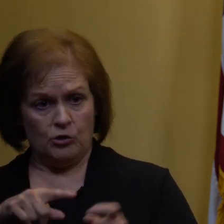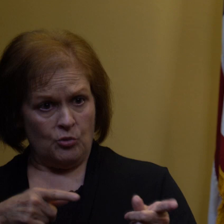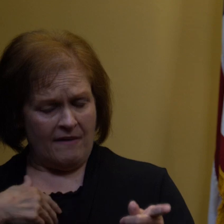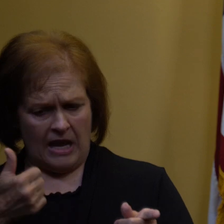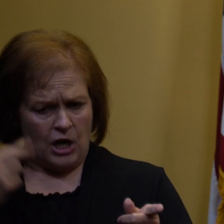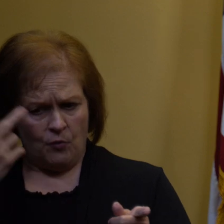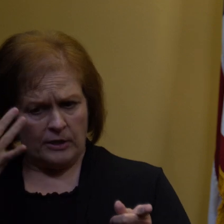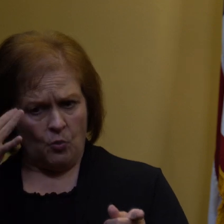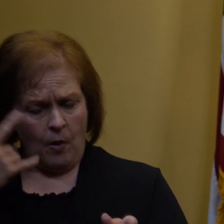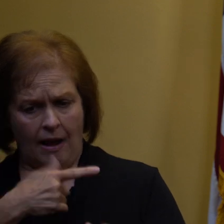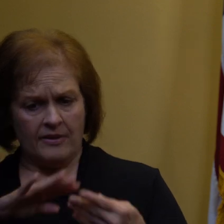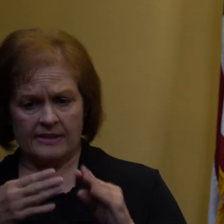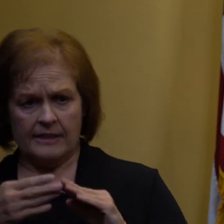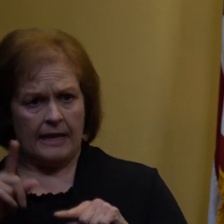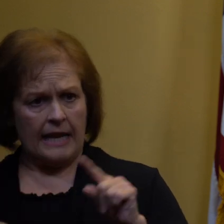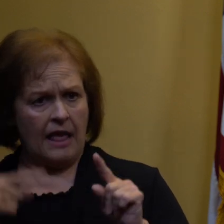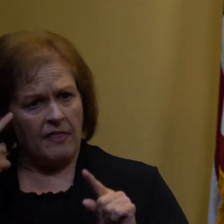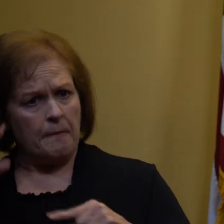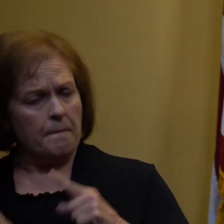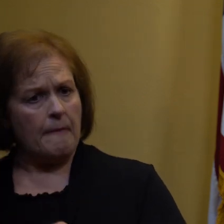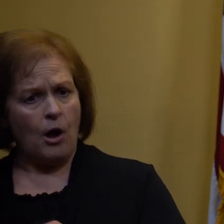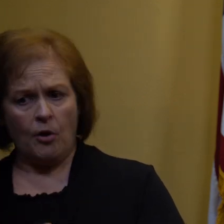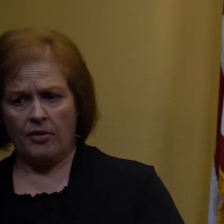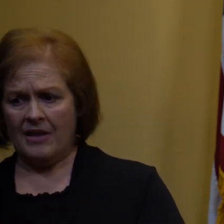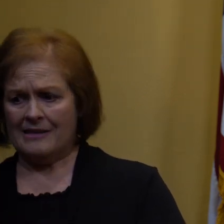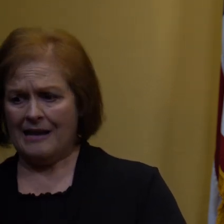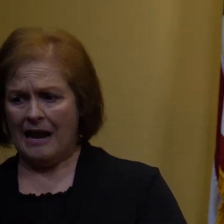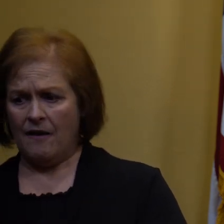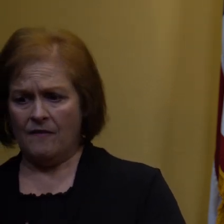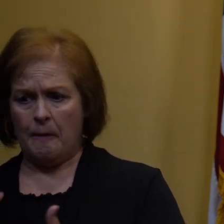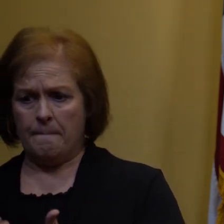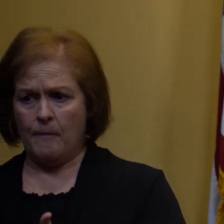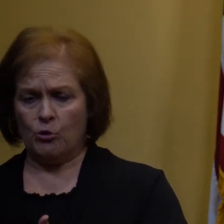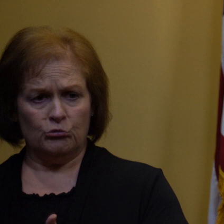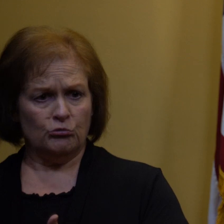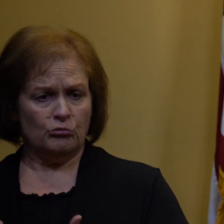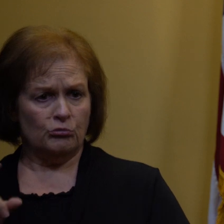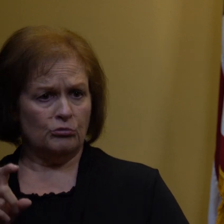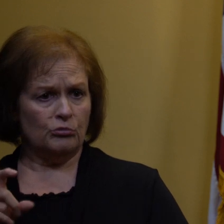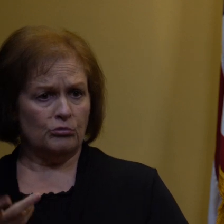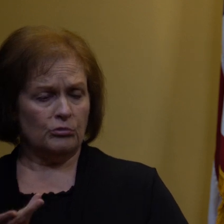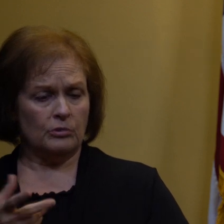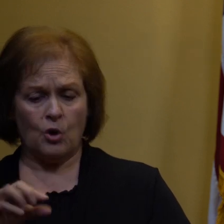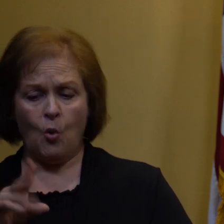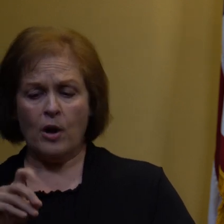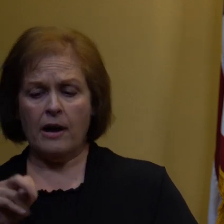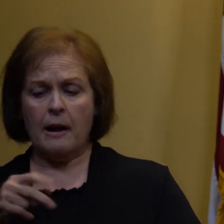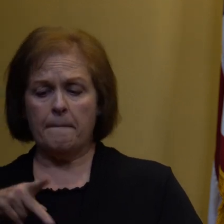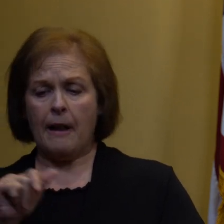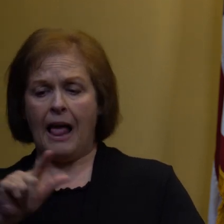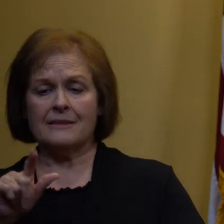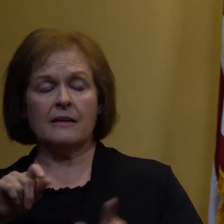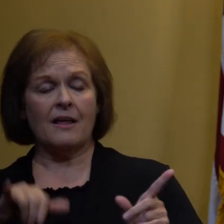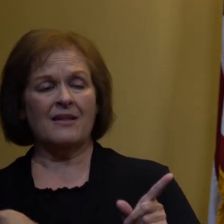reason why the city couldn't consider the date of purchase when offering the buyouts? So Gordon Plaza,